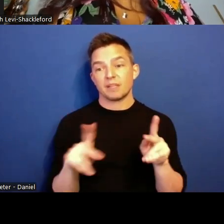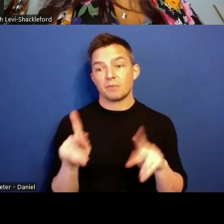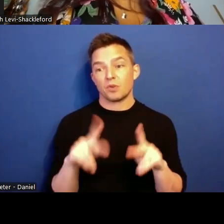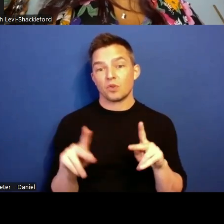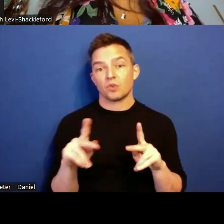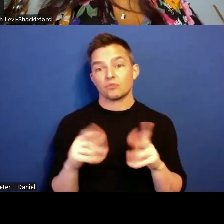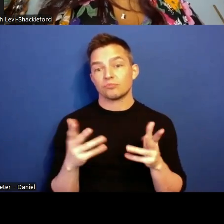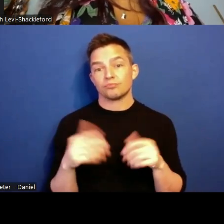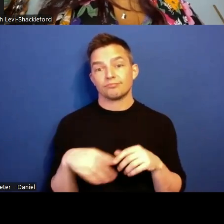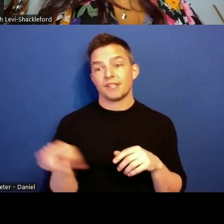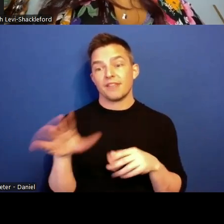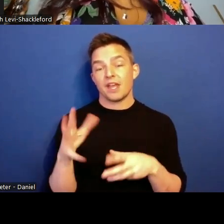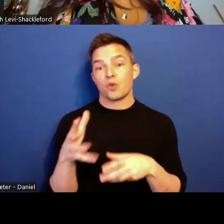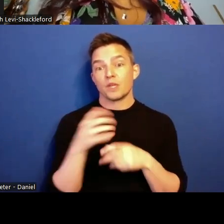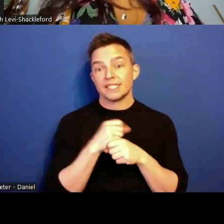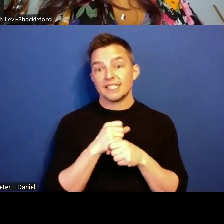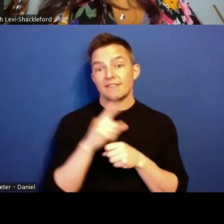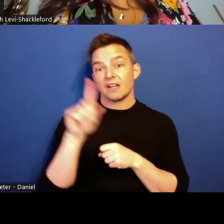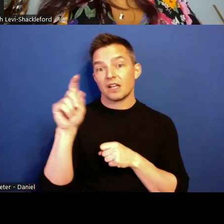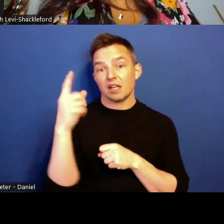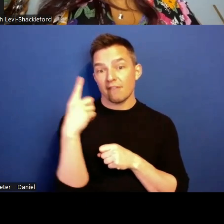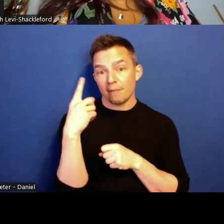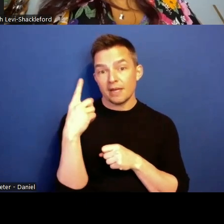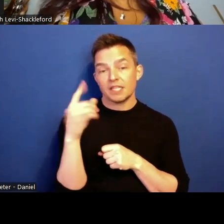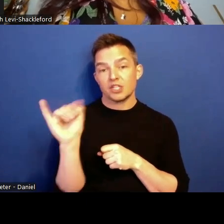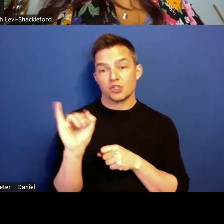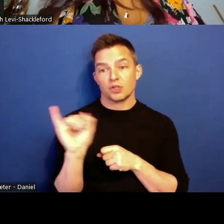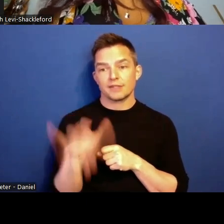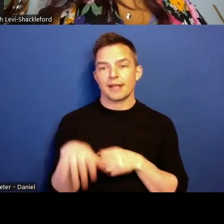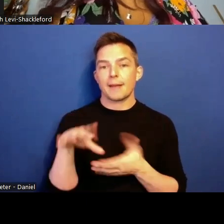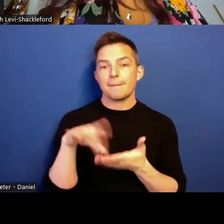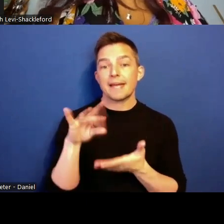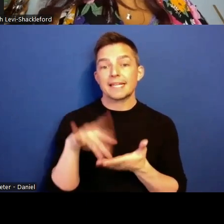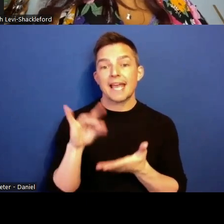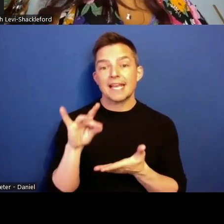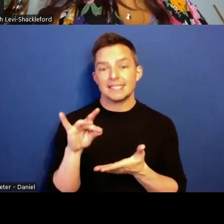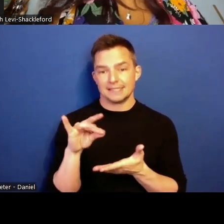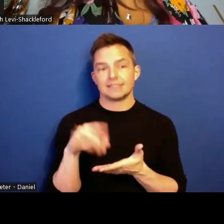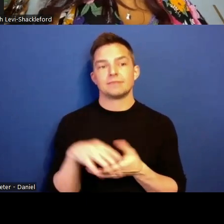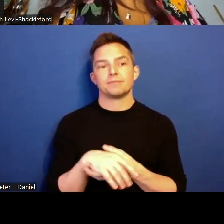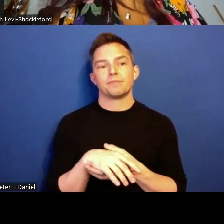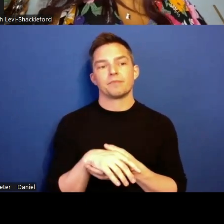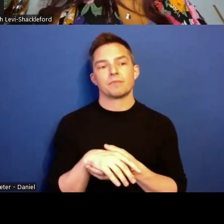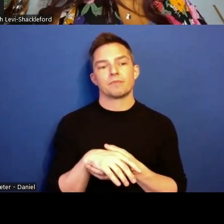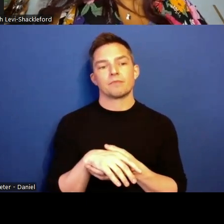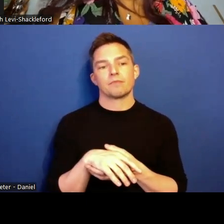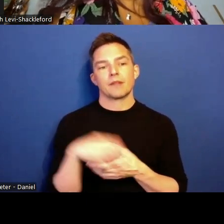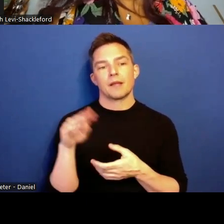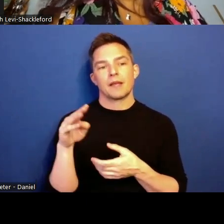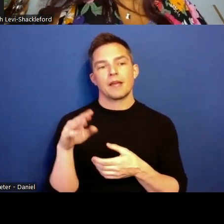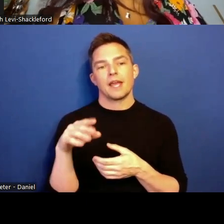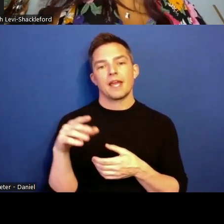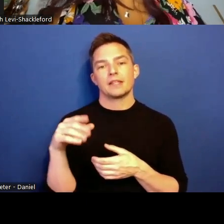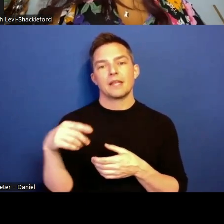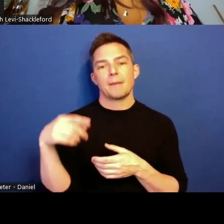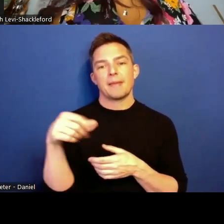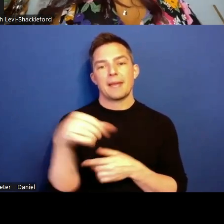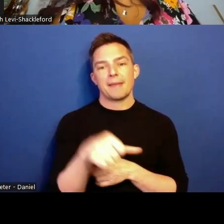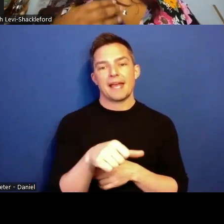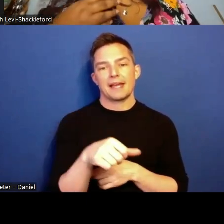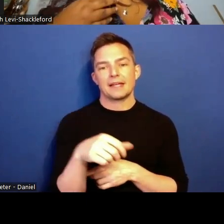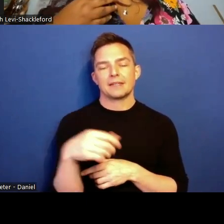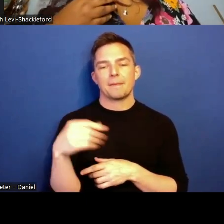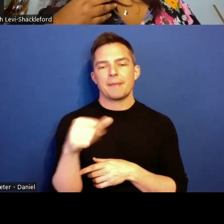that receive the government insurance like Medicaid, and the reimbursement is lower.